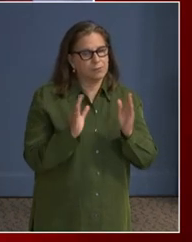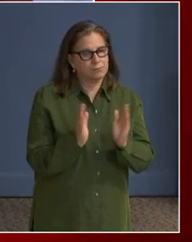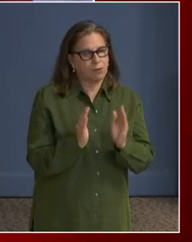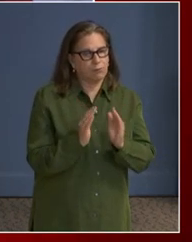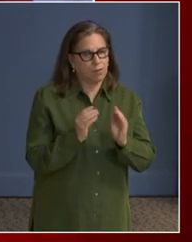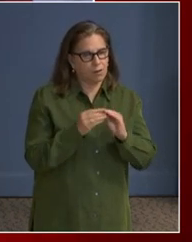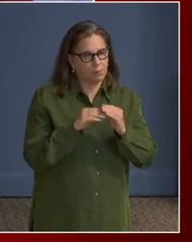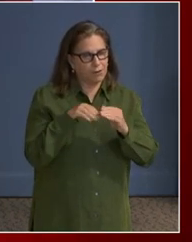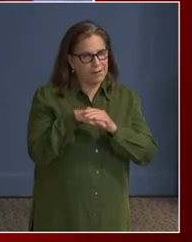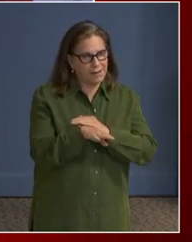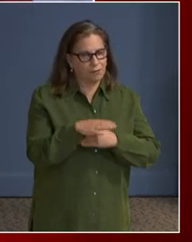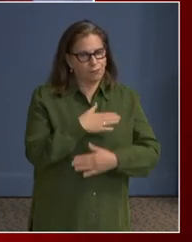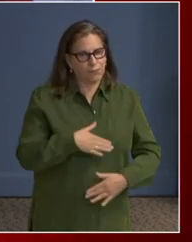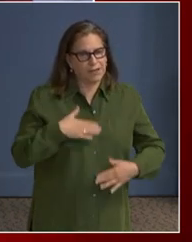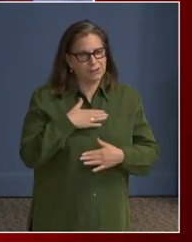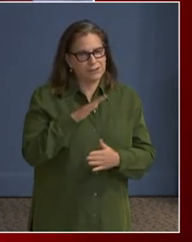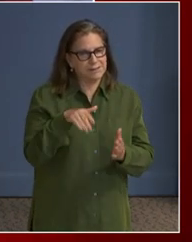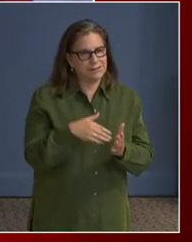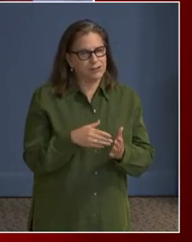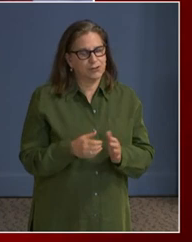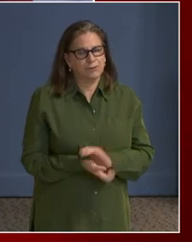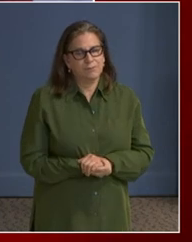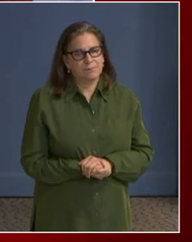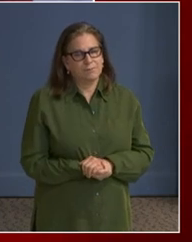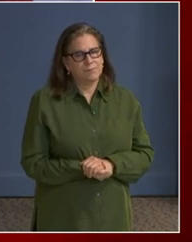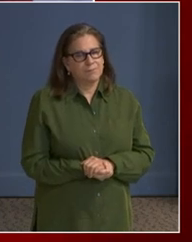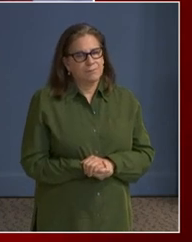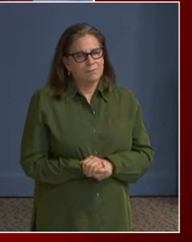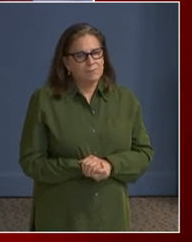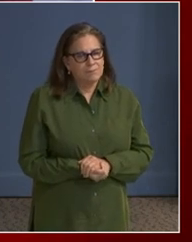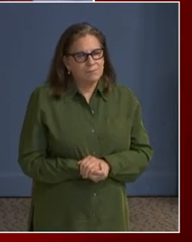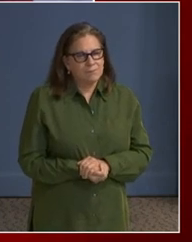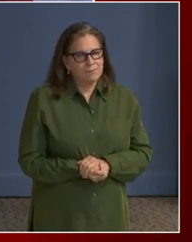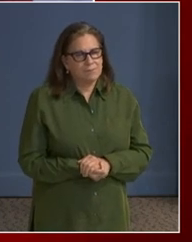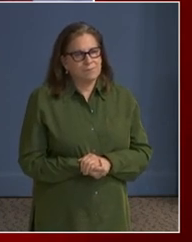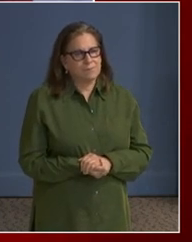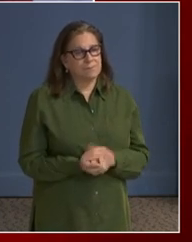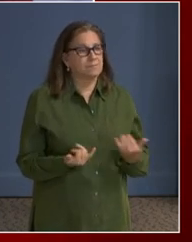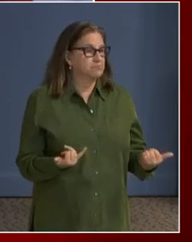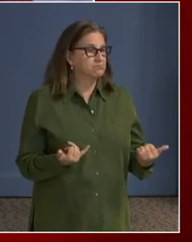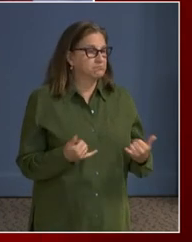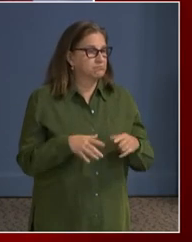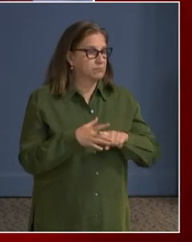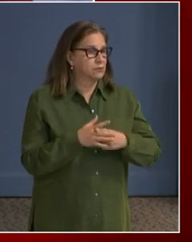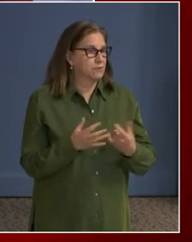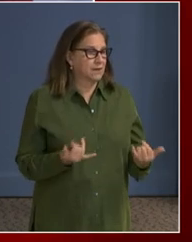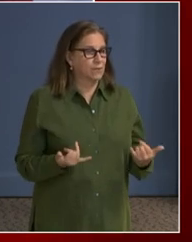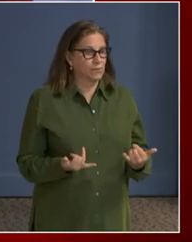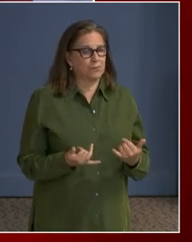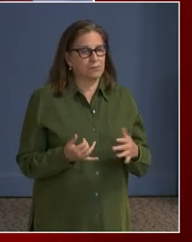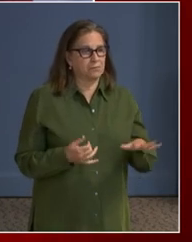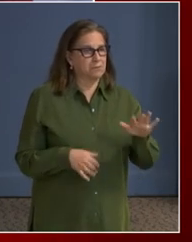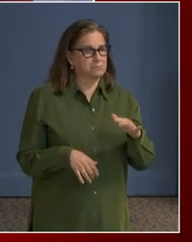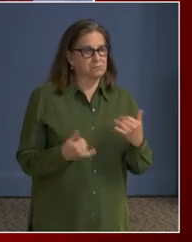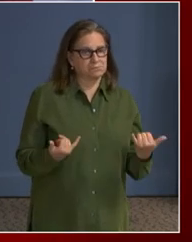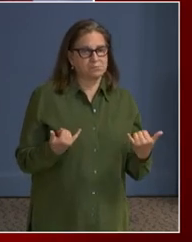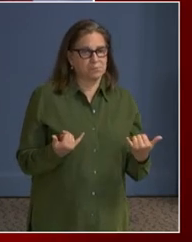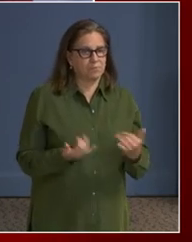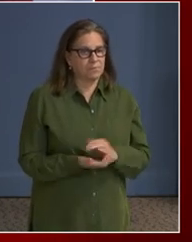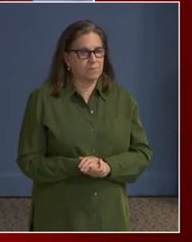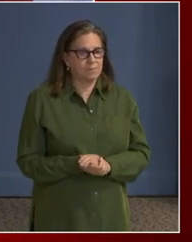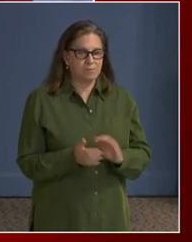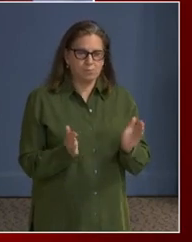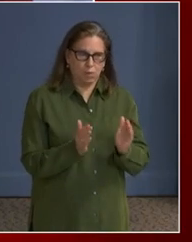we were aiming for a start around this time. and they're very small